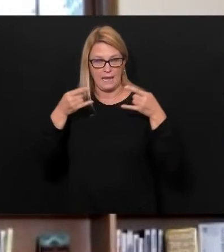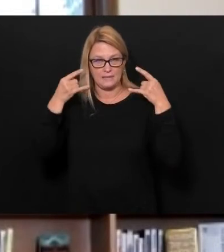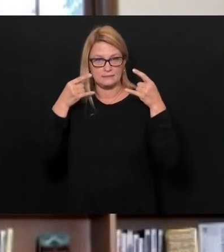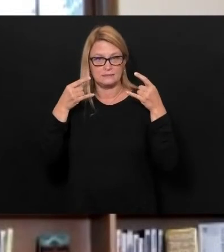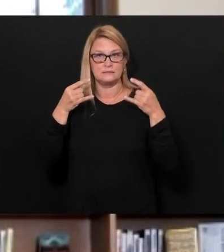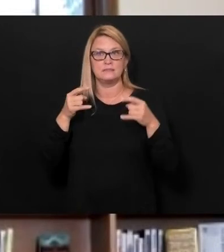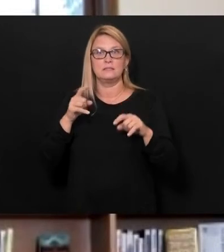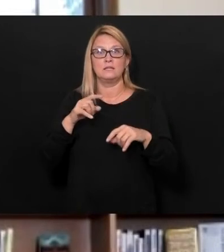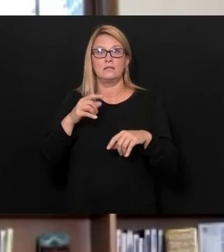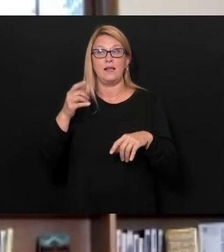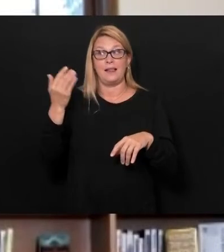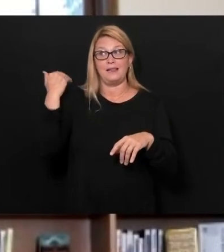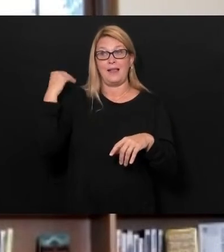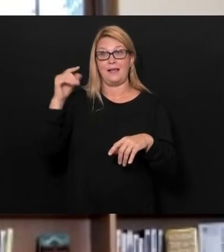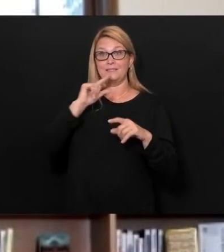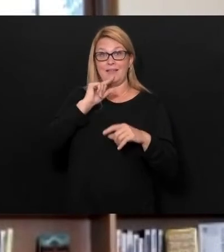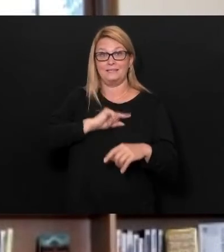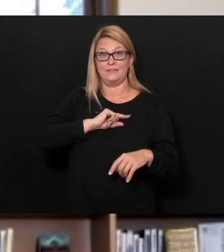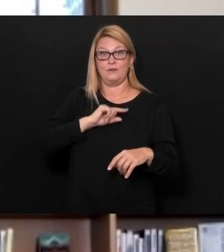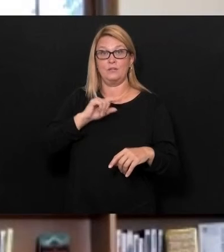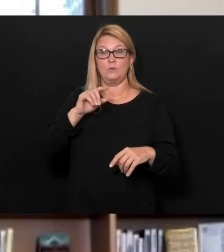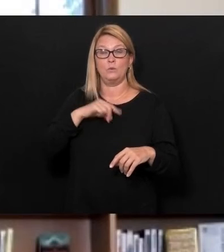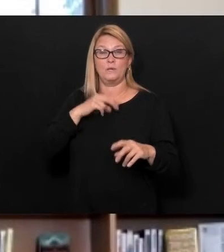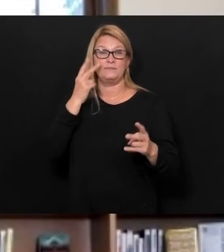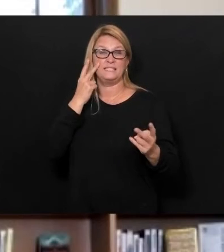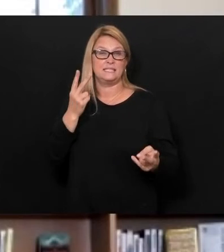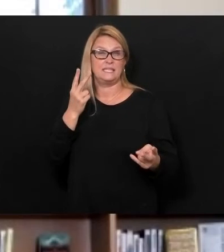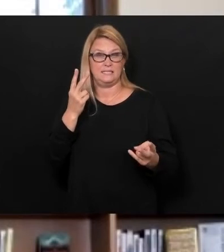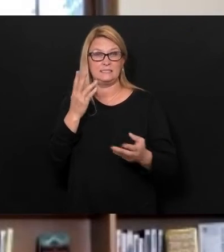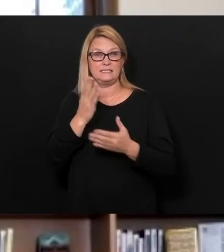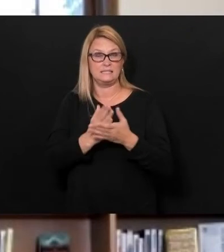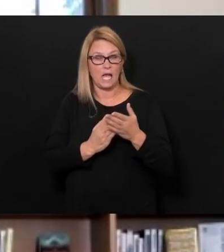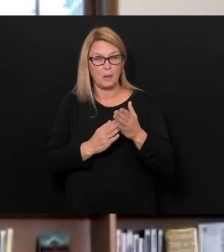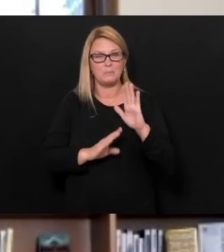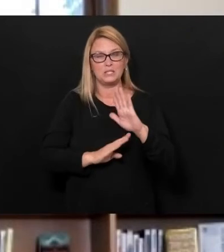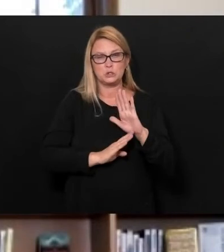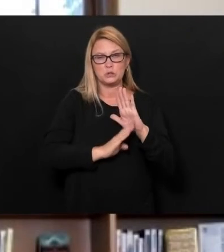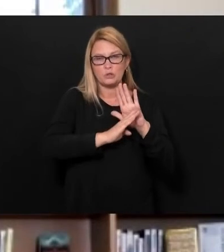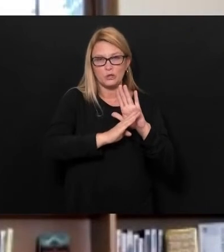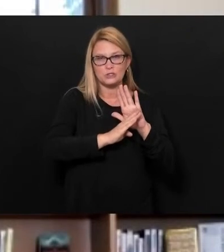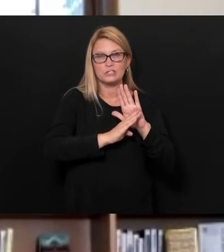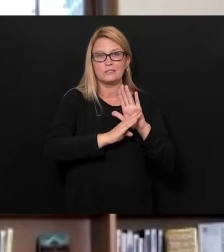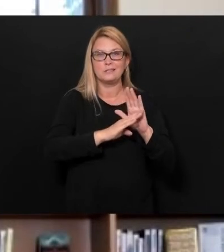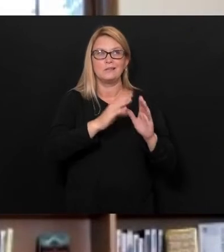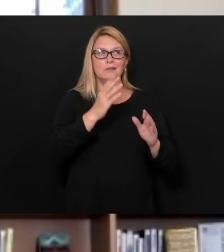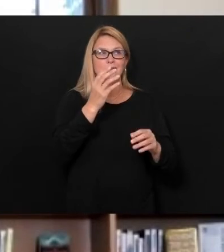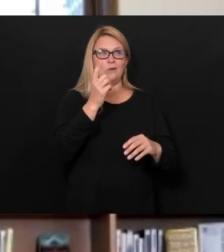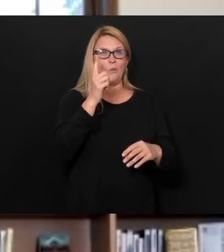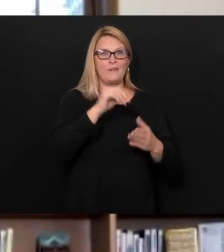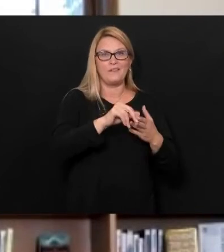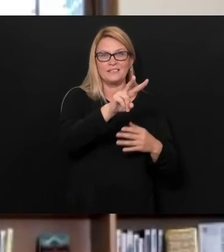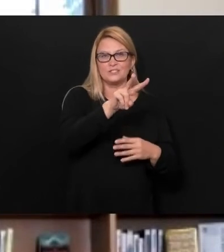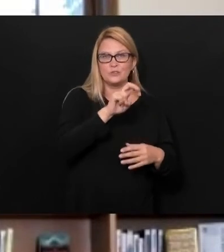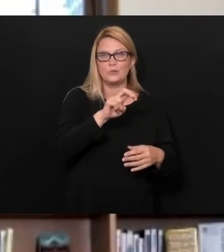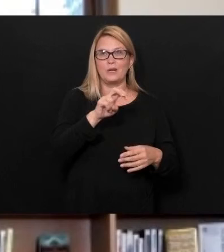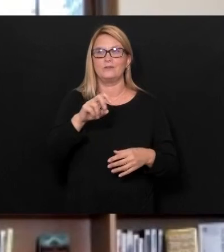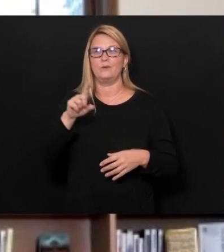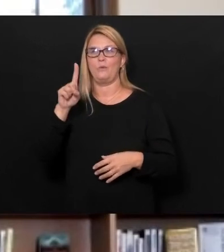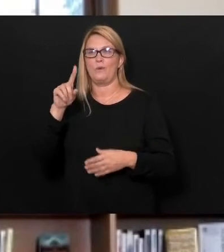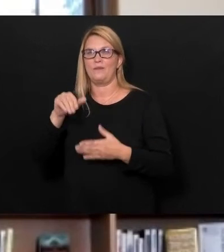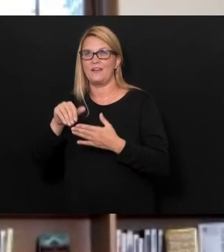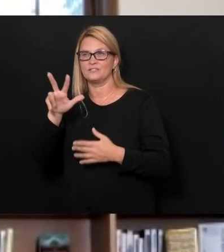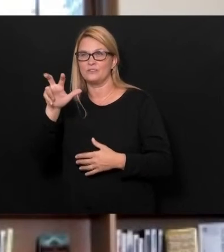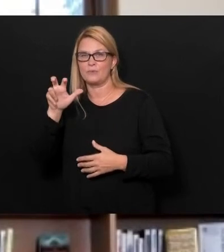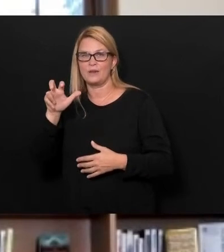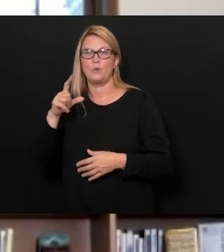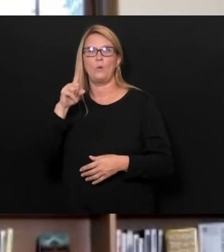about Thanksgiving, we have seen what we would consider some of the surges. You know, there are some days we've seen 1,200 cases, 1,300. One day we saw